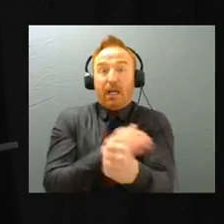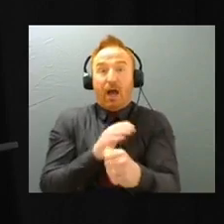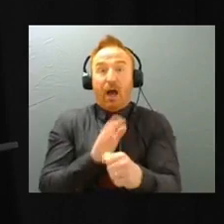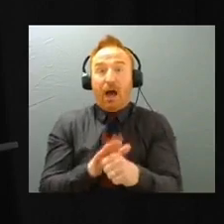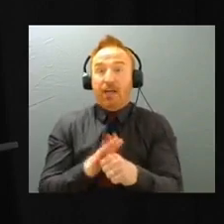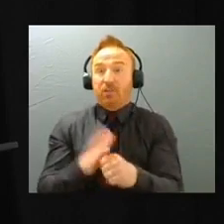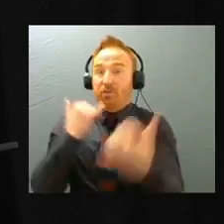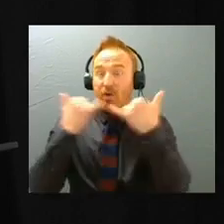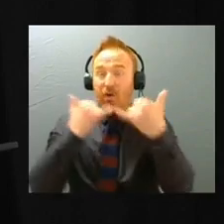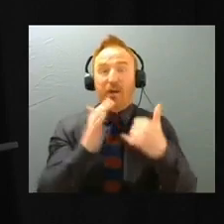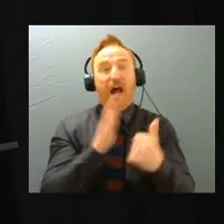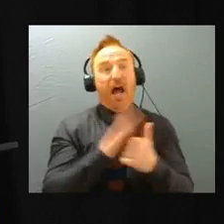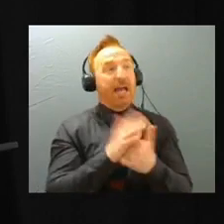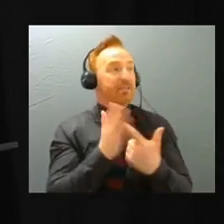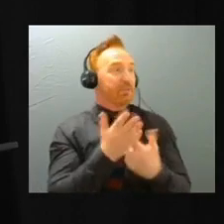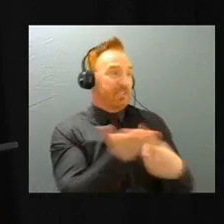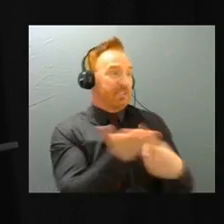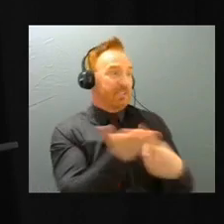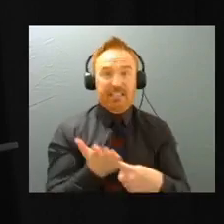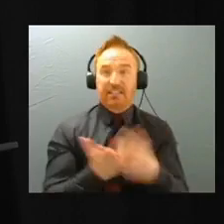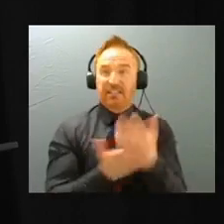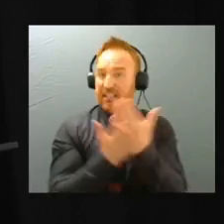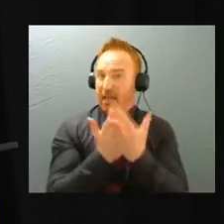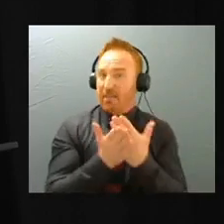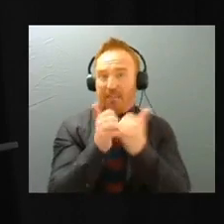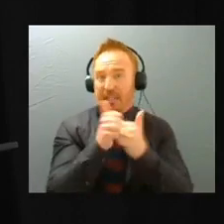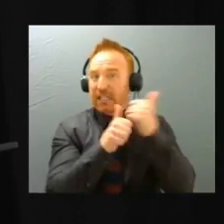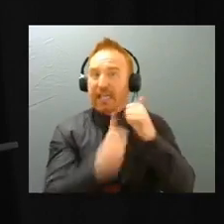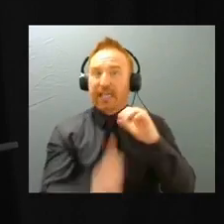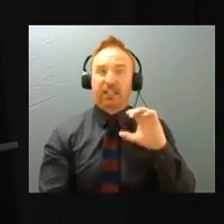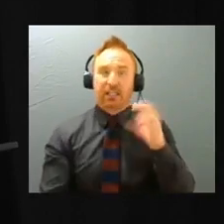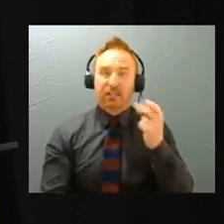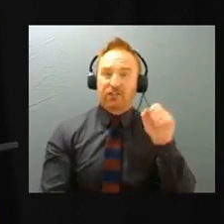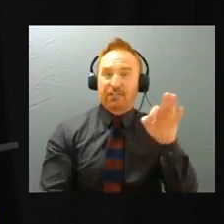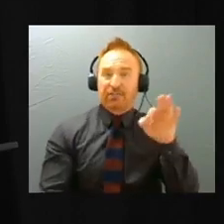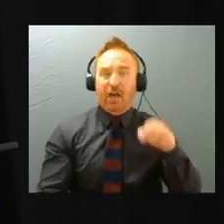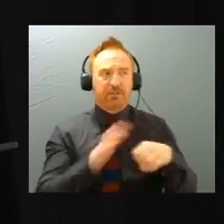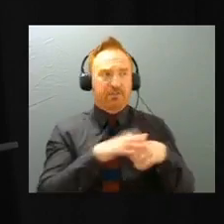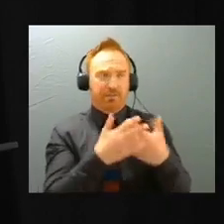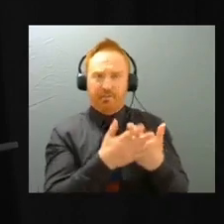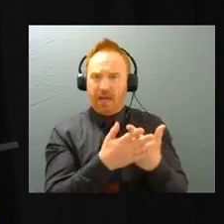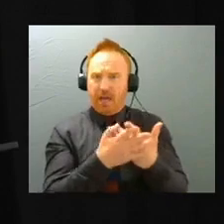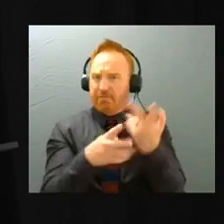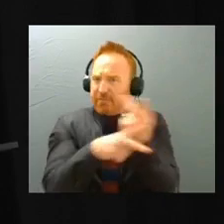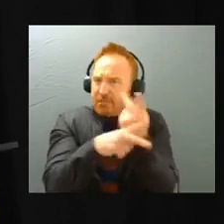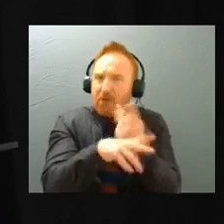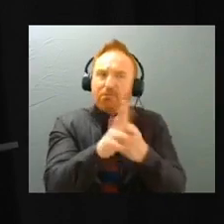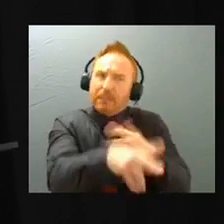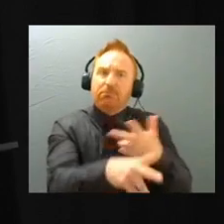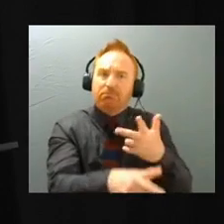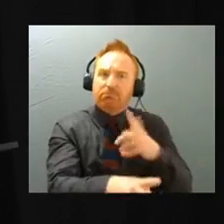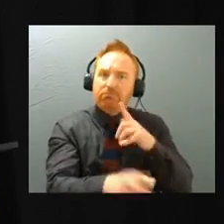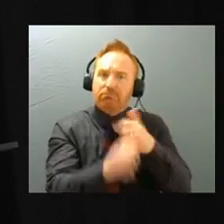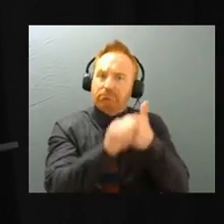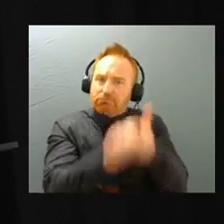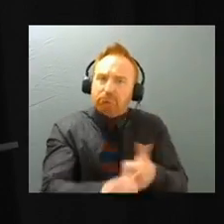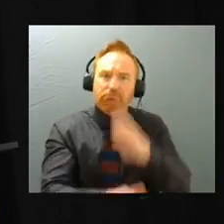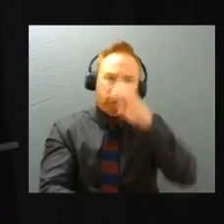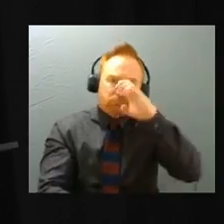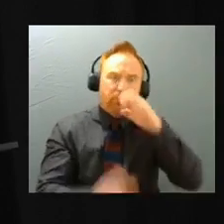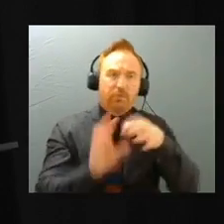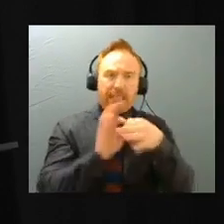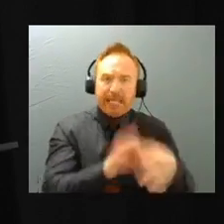chiefs today about making sure that we can continue to be vigilant when it comes to the travel into Alaska,